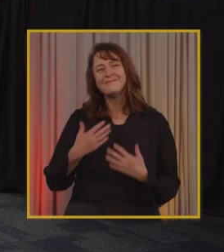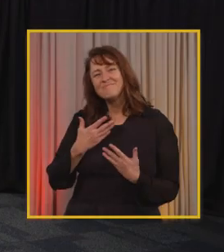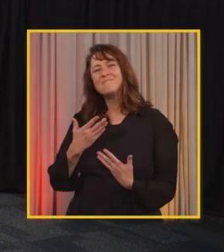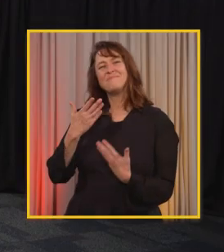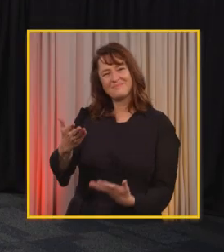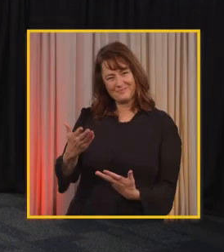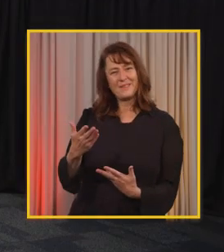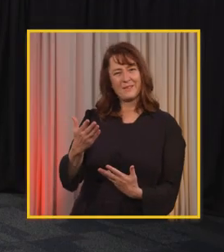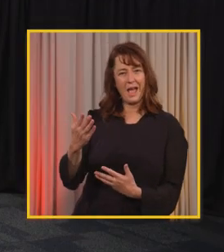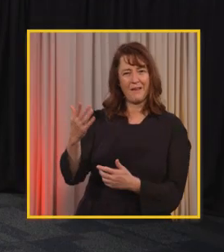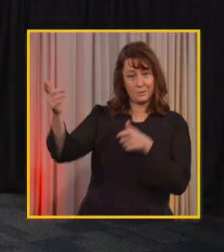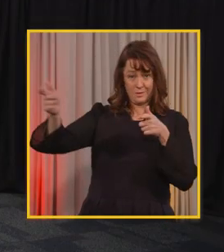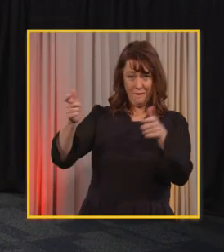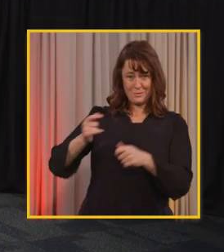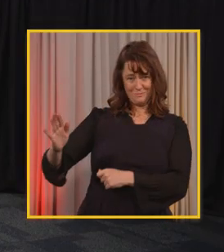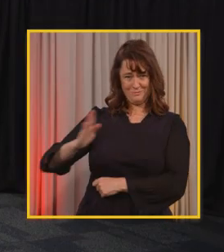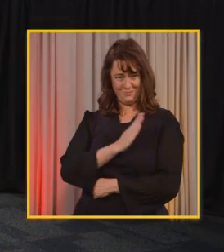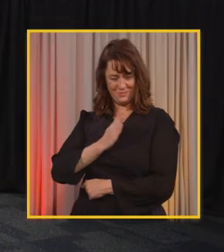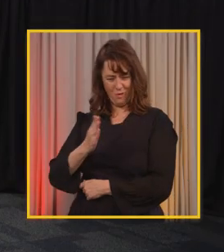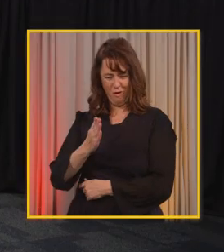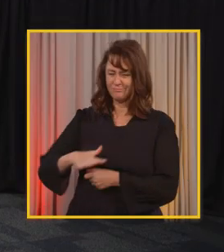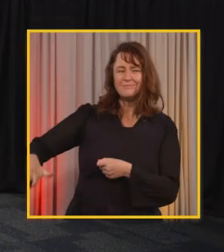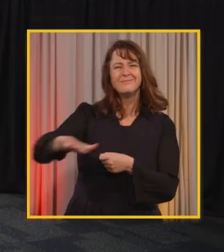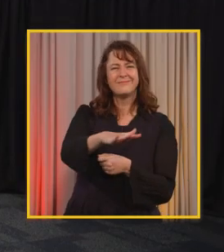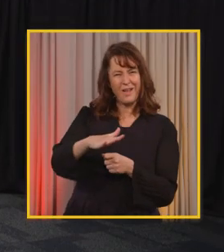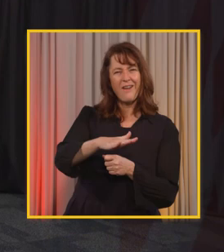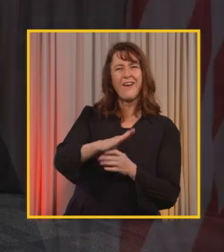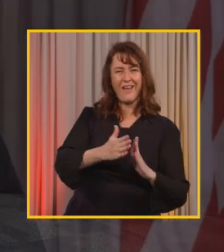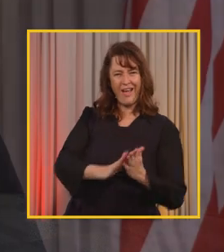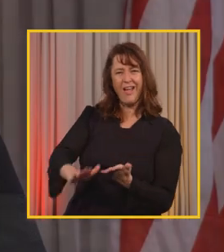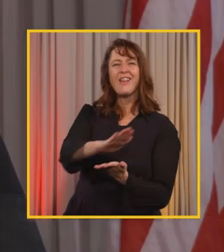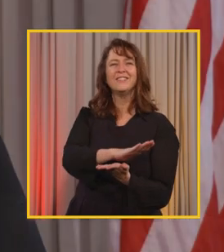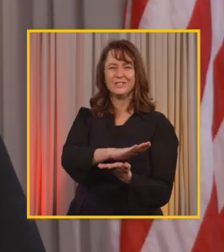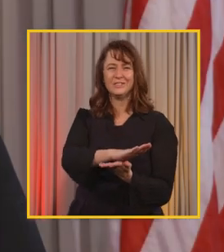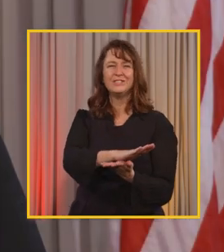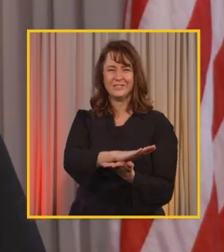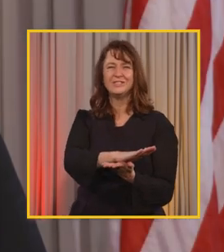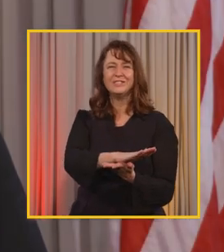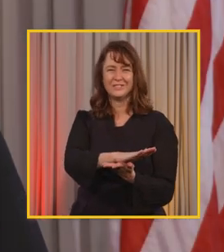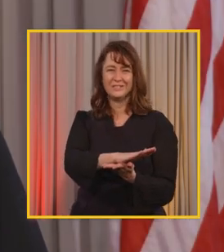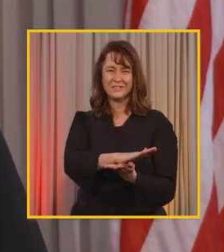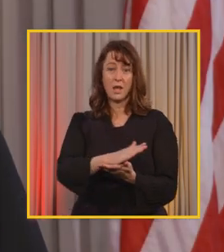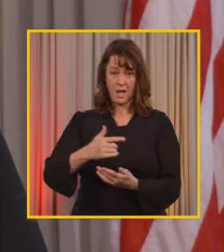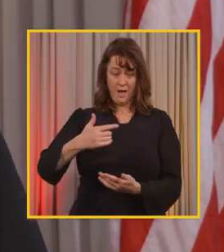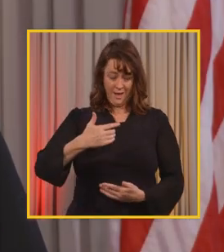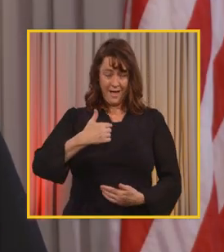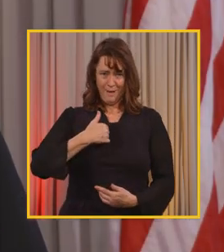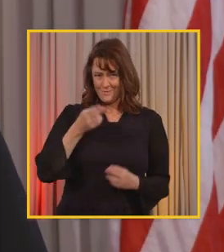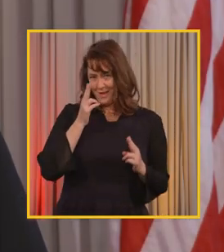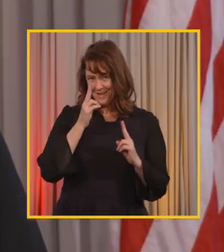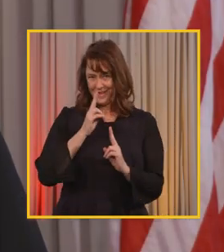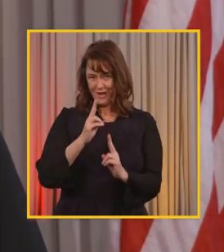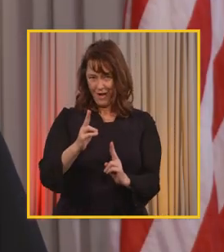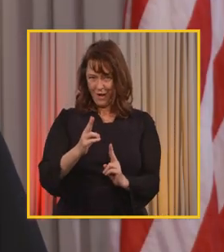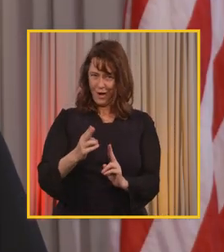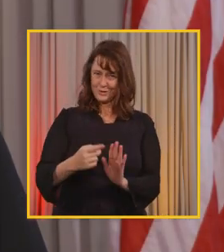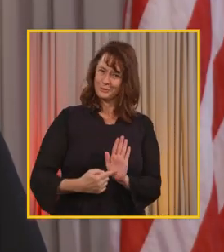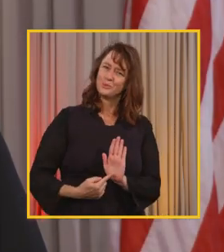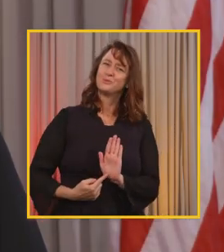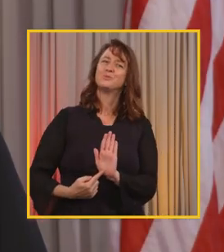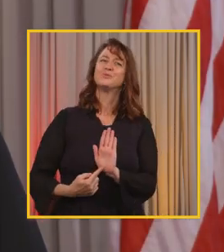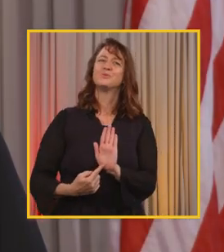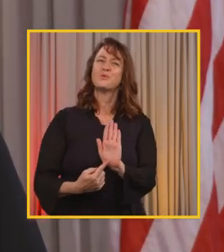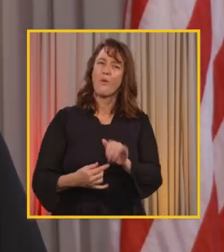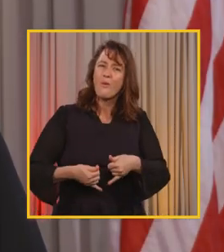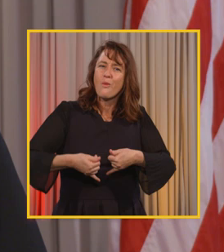On behalf of the Governing Board and our entire college community, it is now my honor to present the 2020 Distinguished